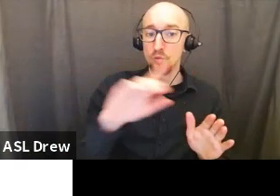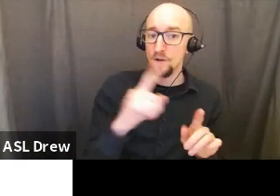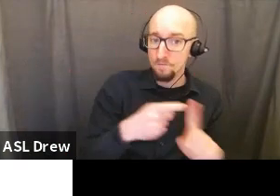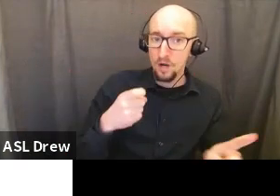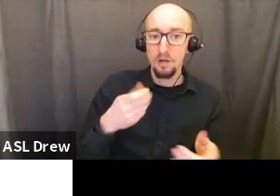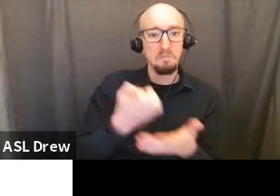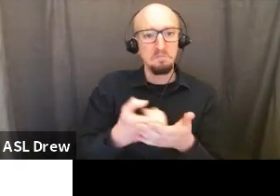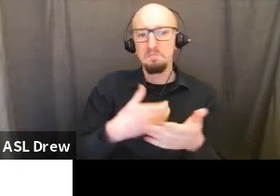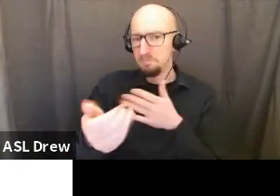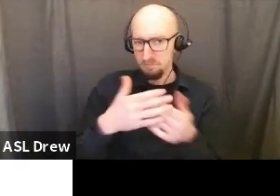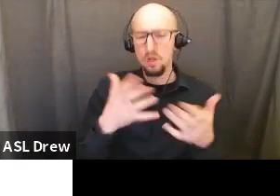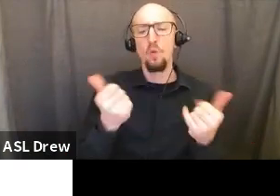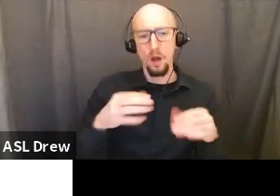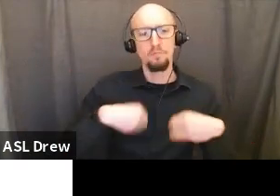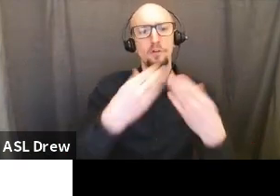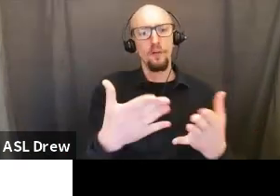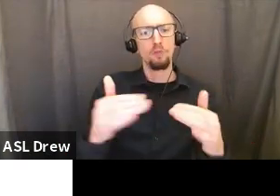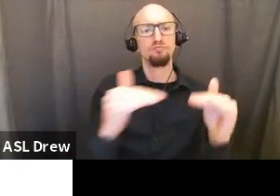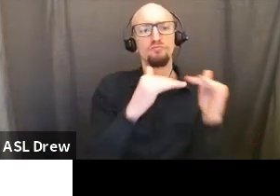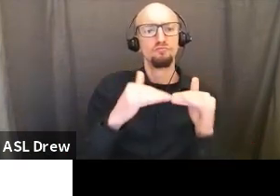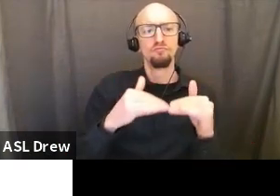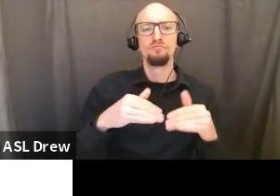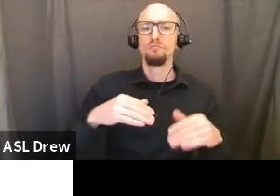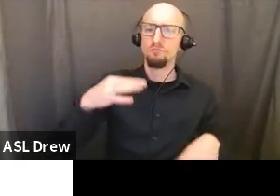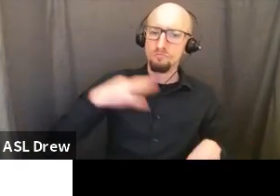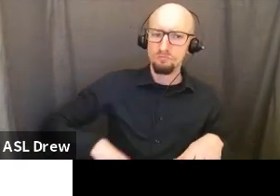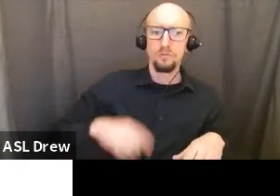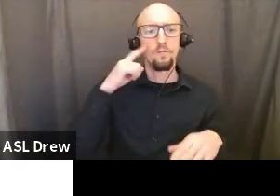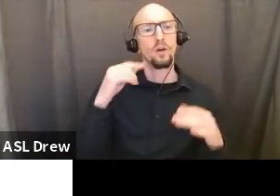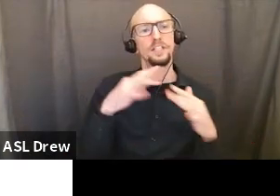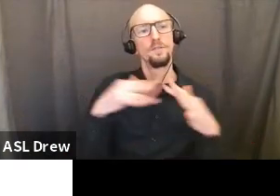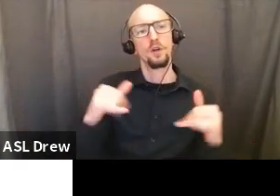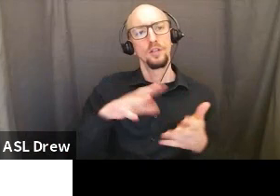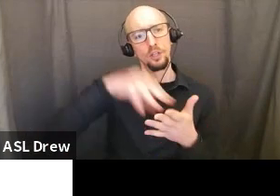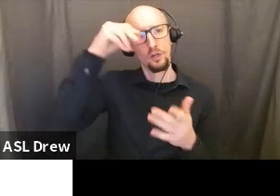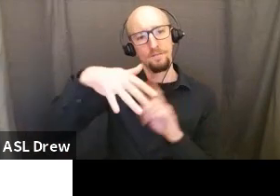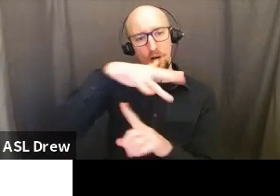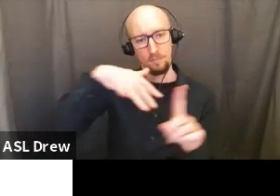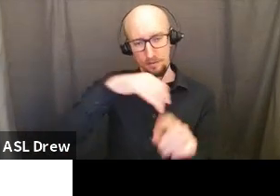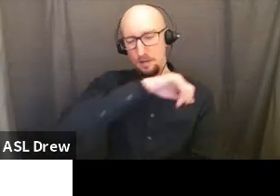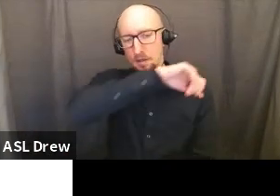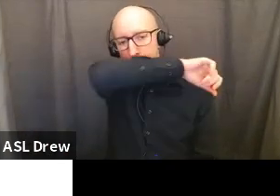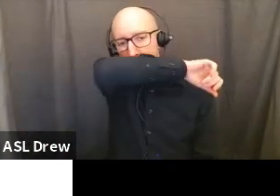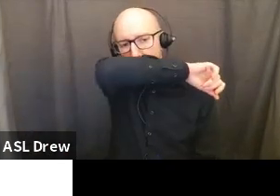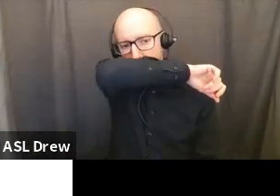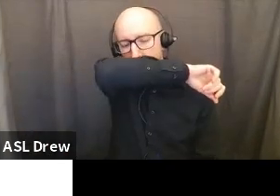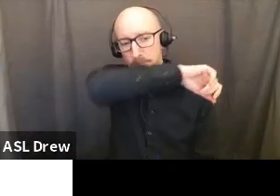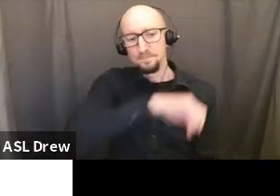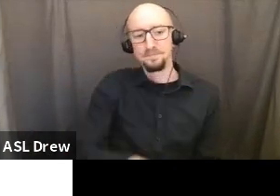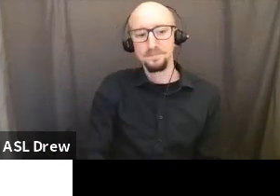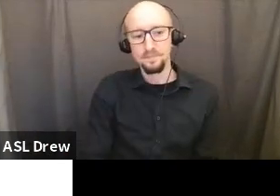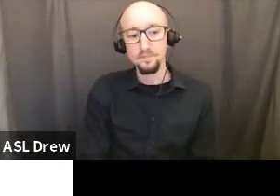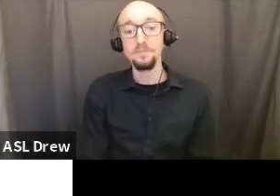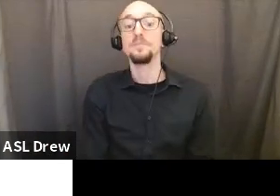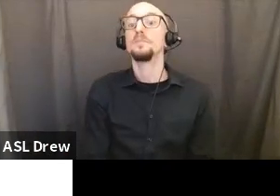environment. And given some evidence from other school districts